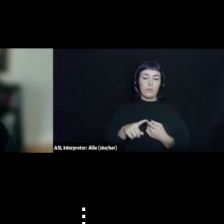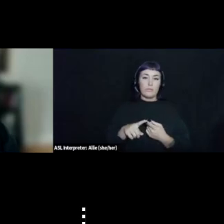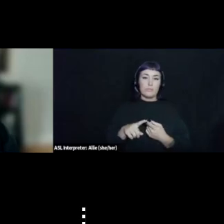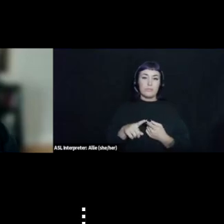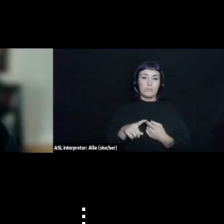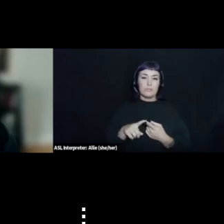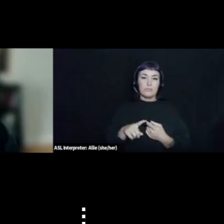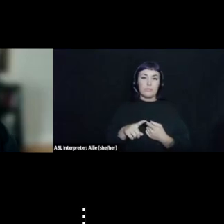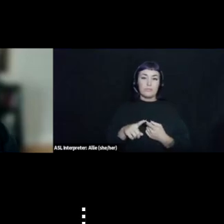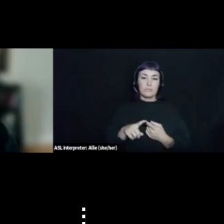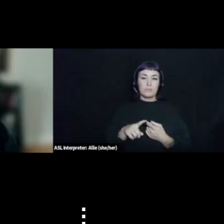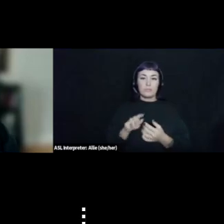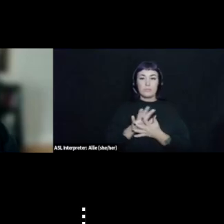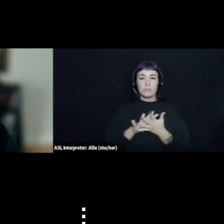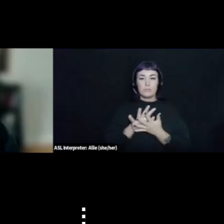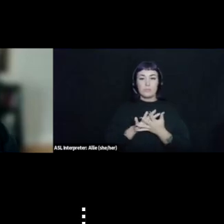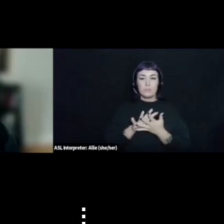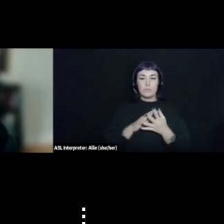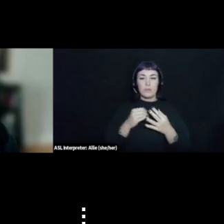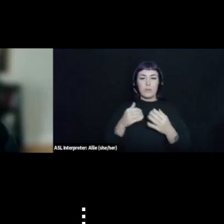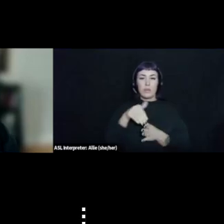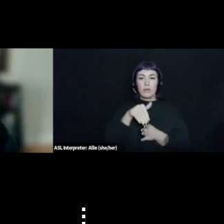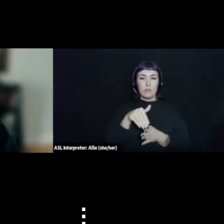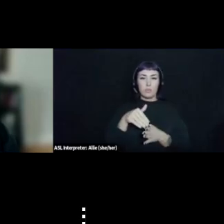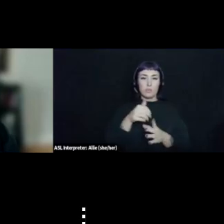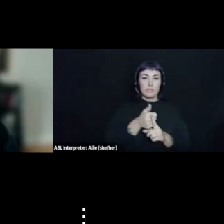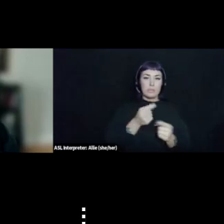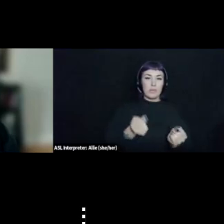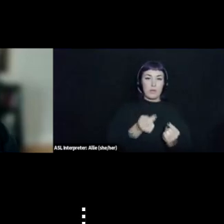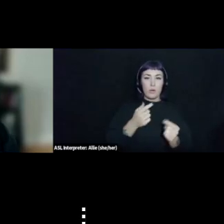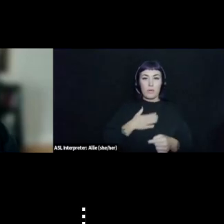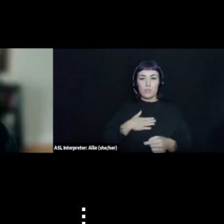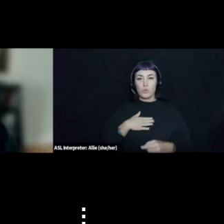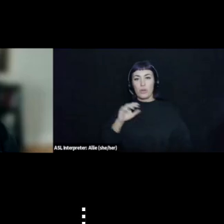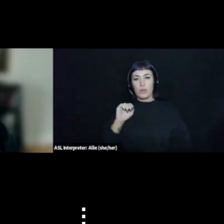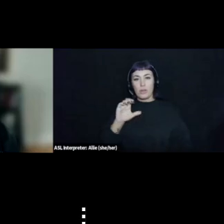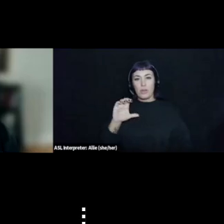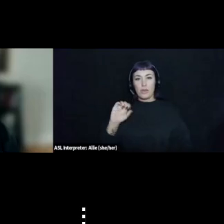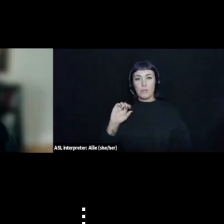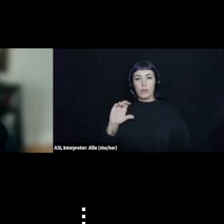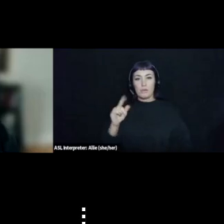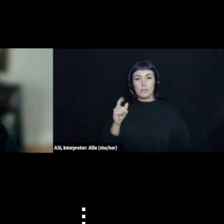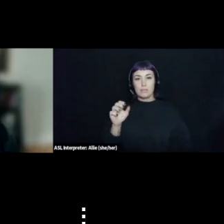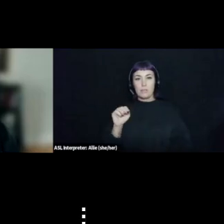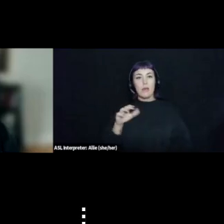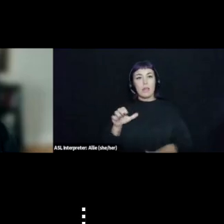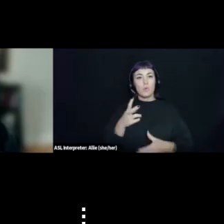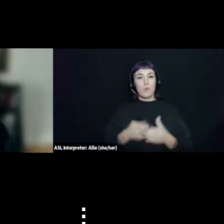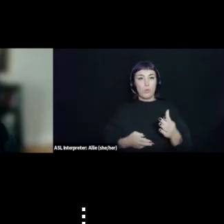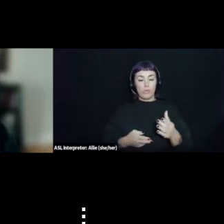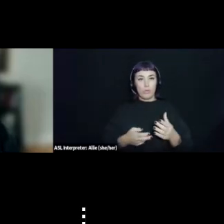of blurry line between self-harm and enjoying masochism, because I do both. And